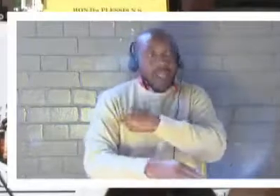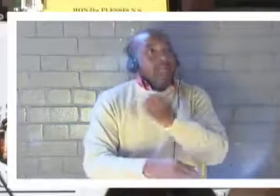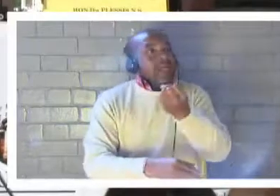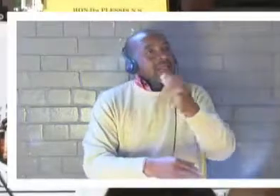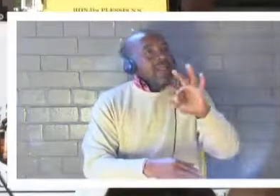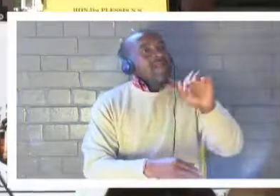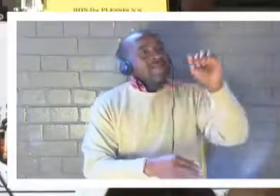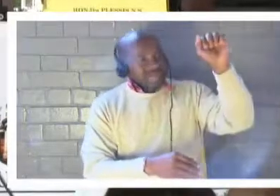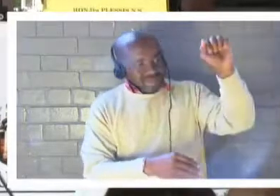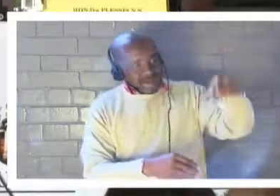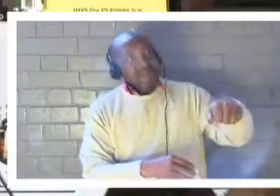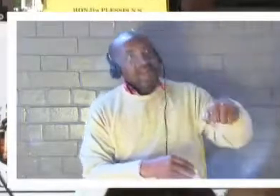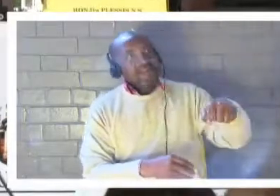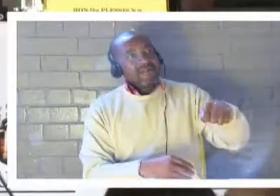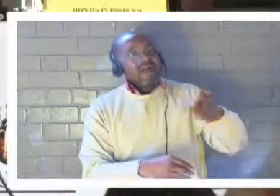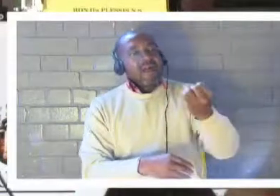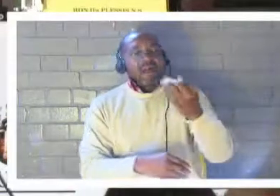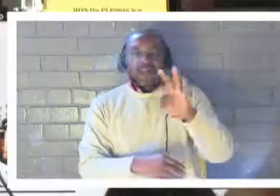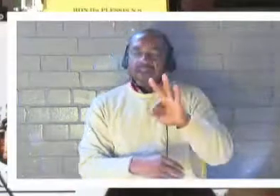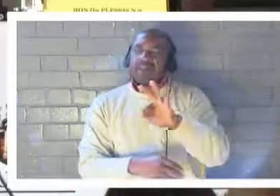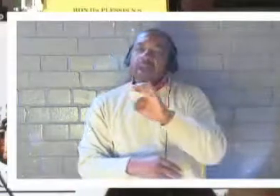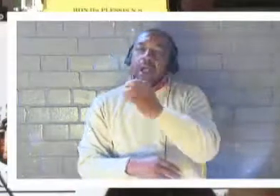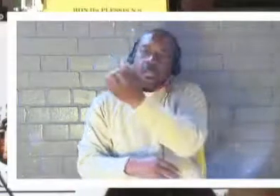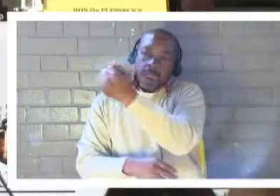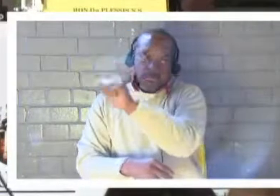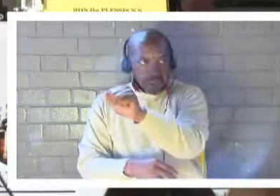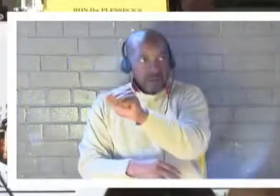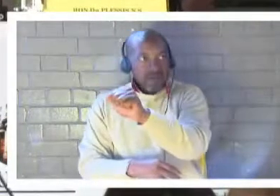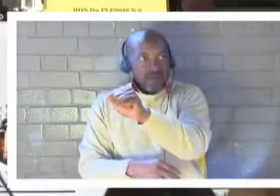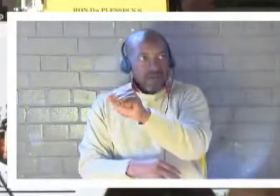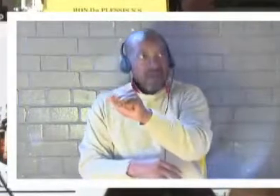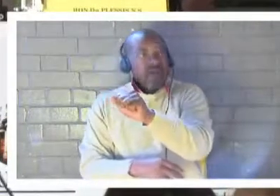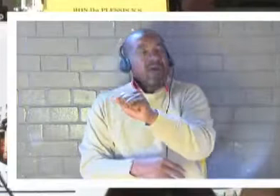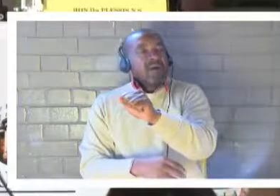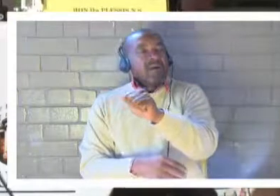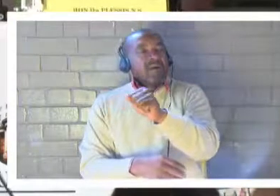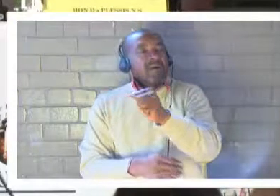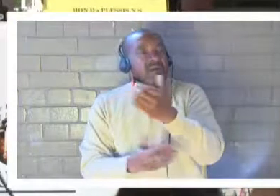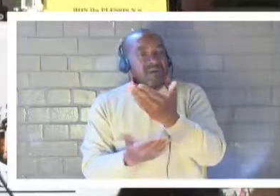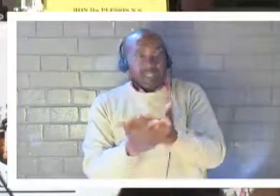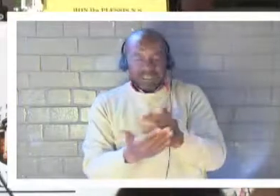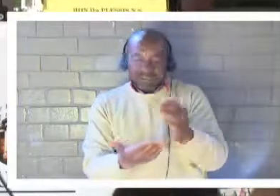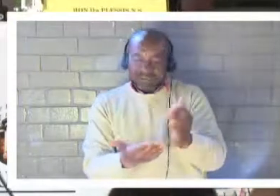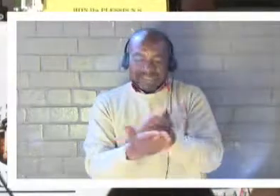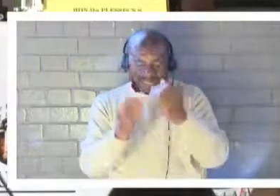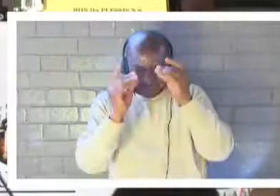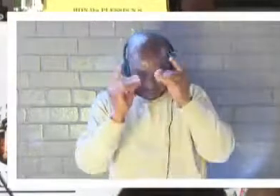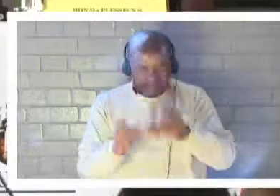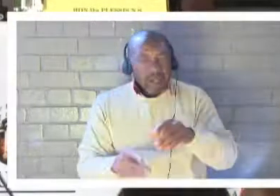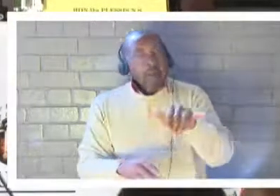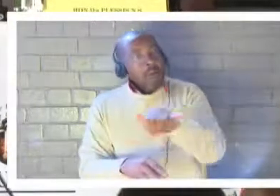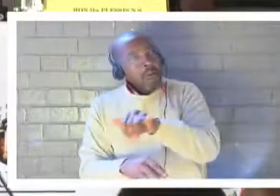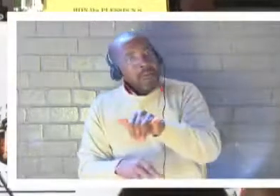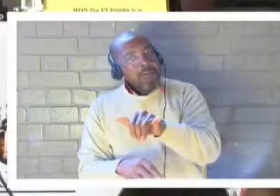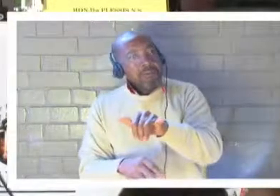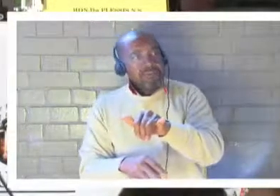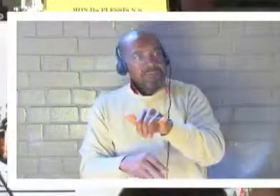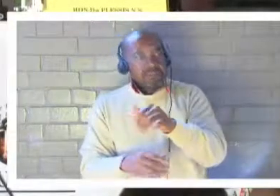or if no, what could be the solutions that we are proposing?